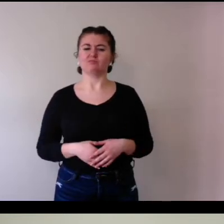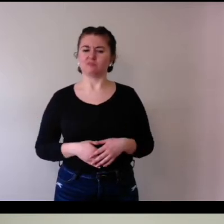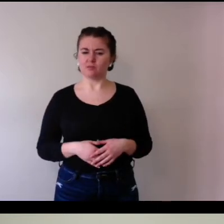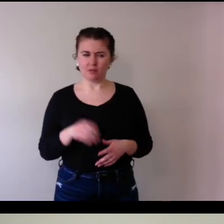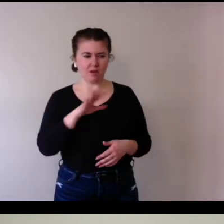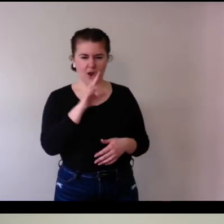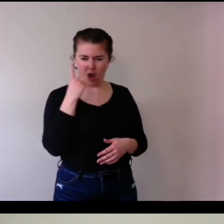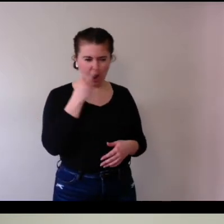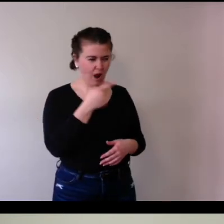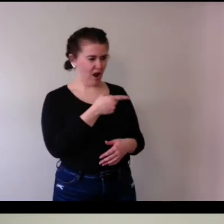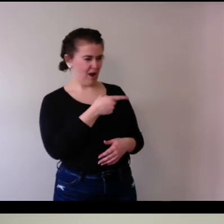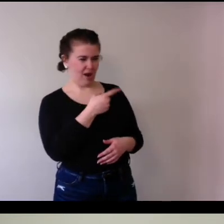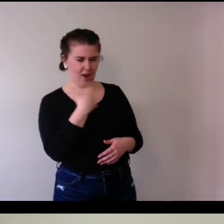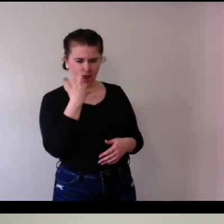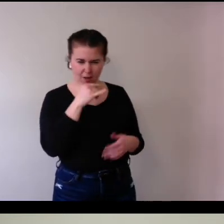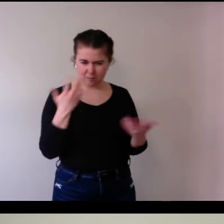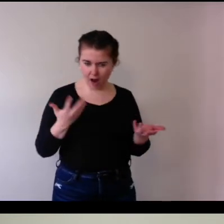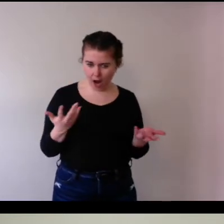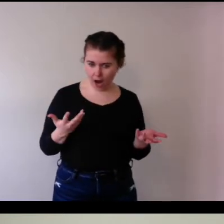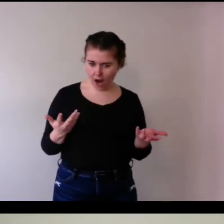What does that one look like?